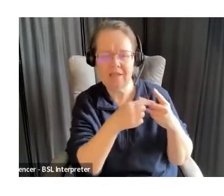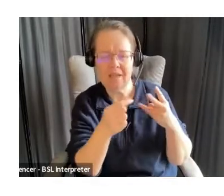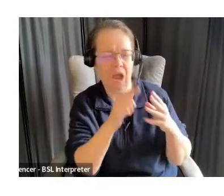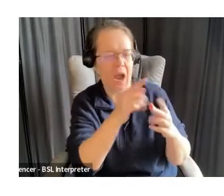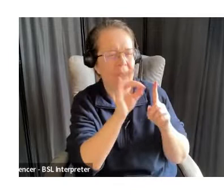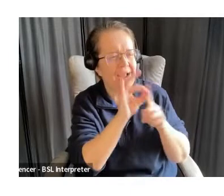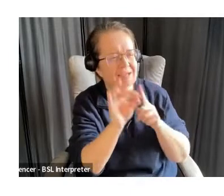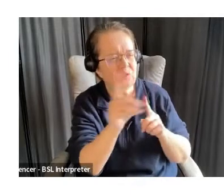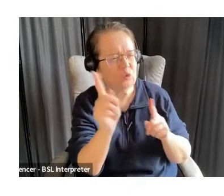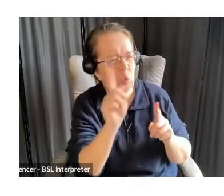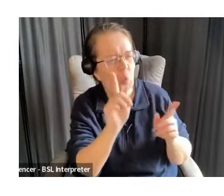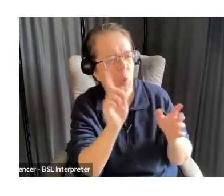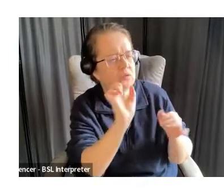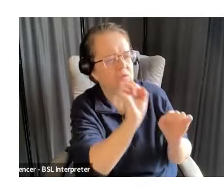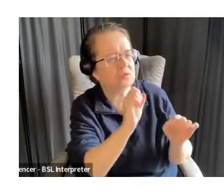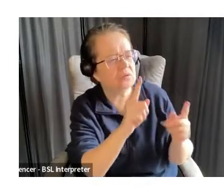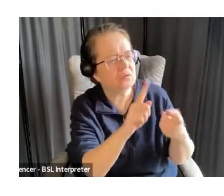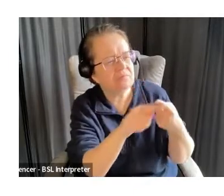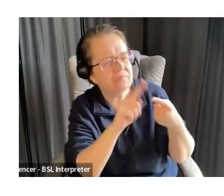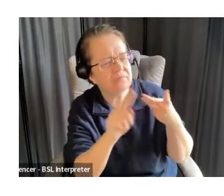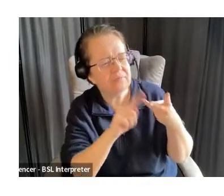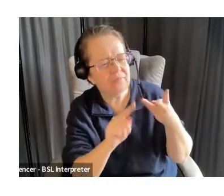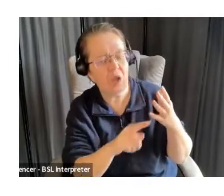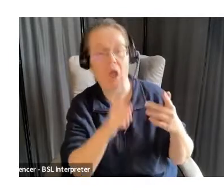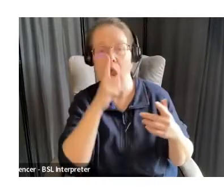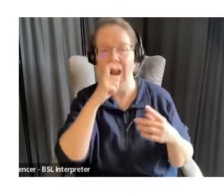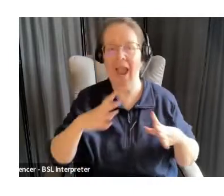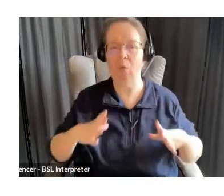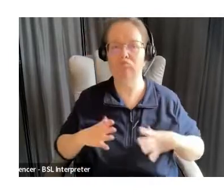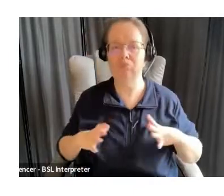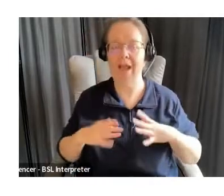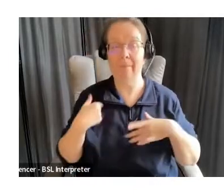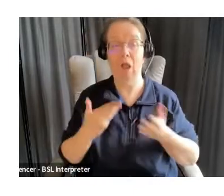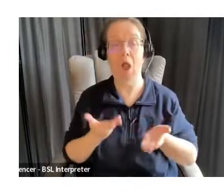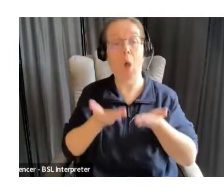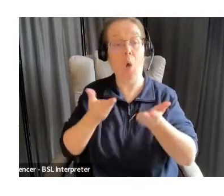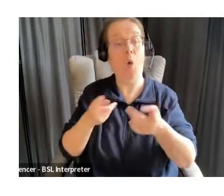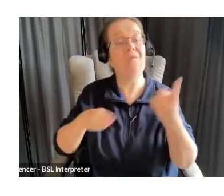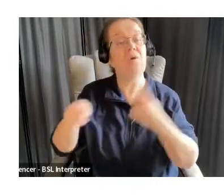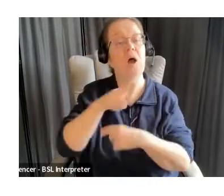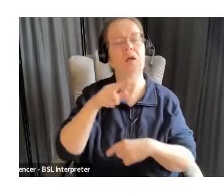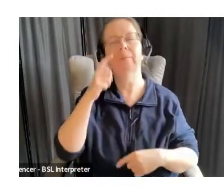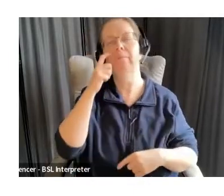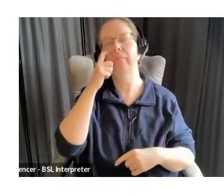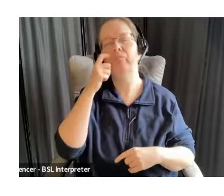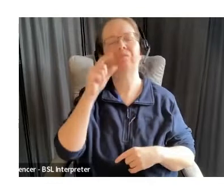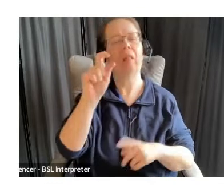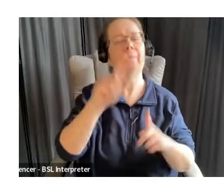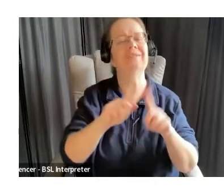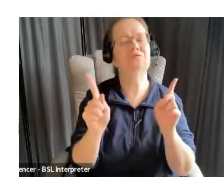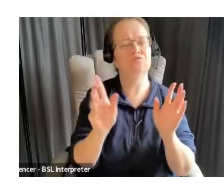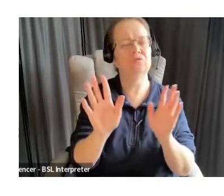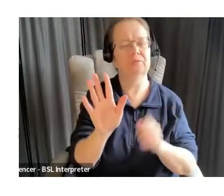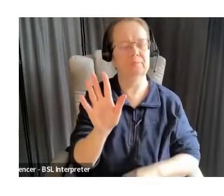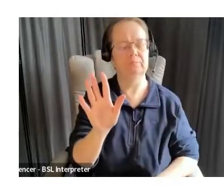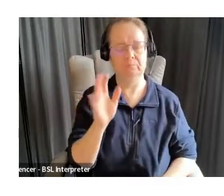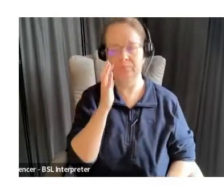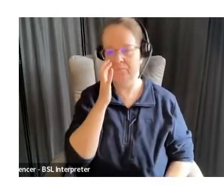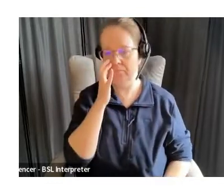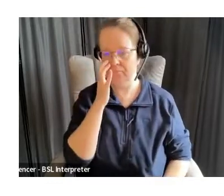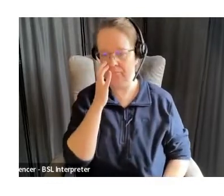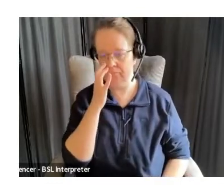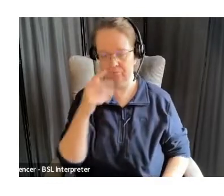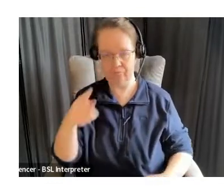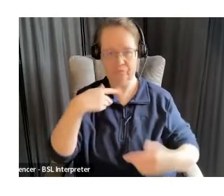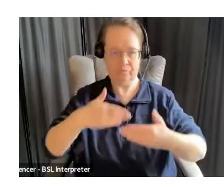hold, do lots and lots of prep. But what I'm going to offer today is something a little different. Now, I'm going to